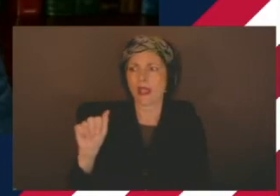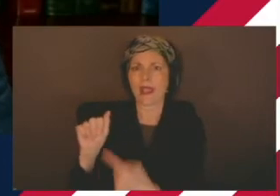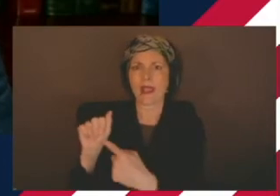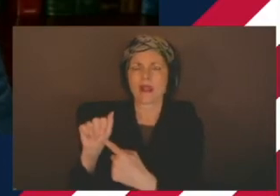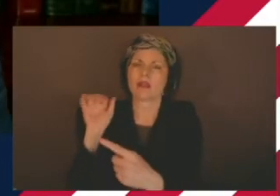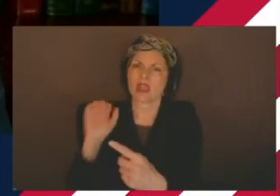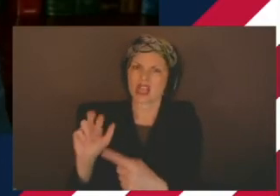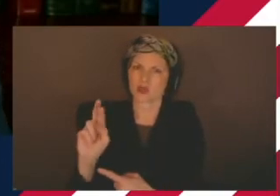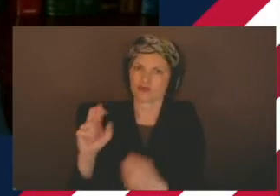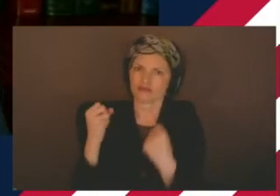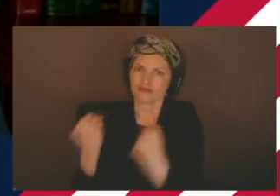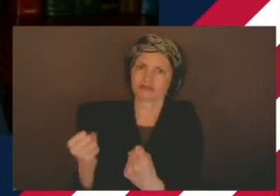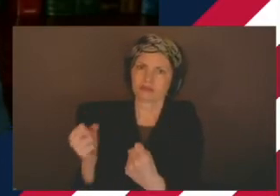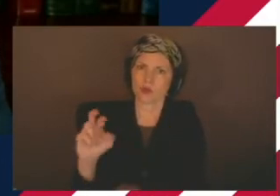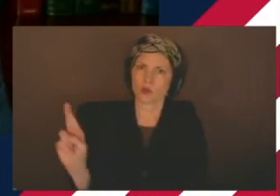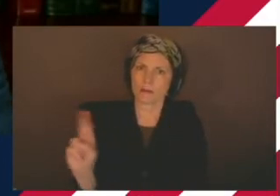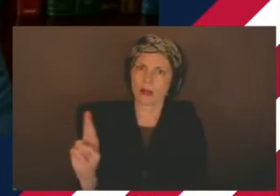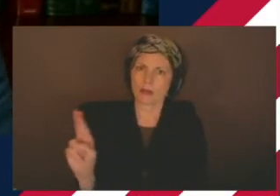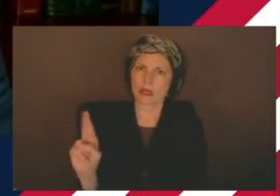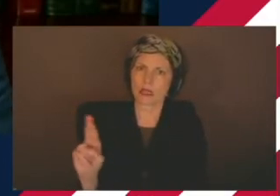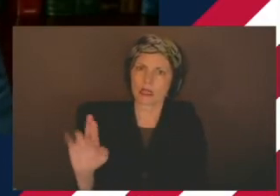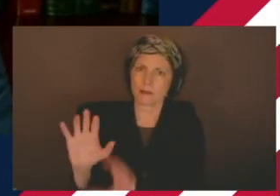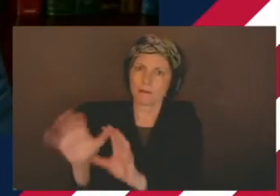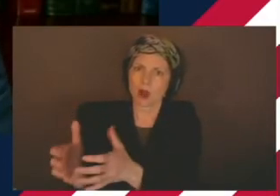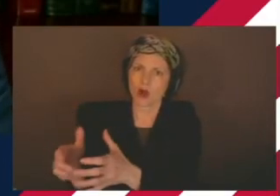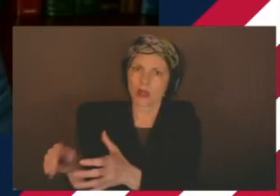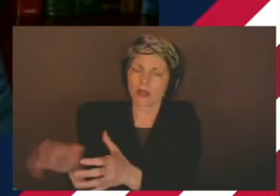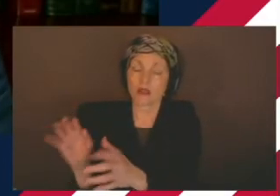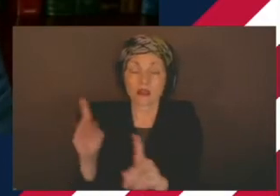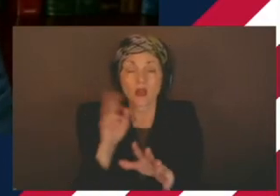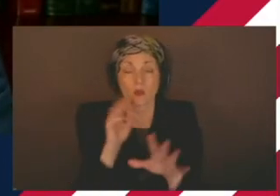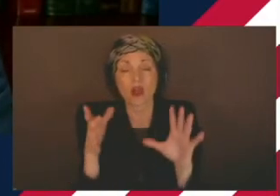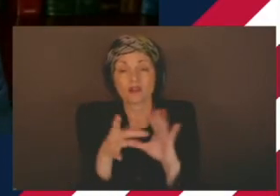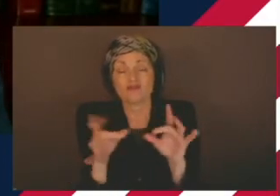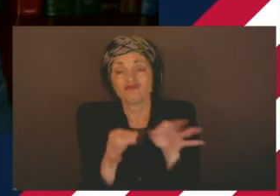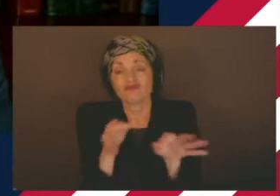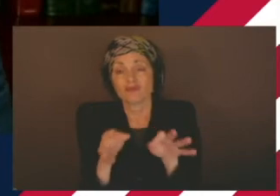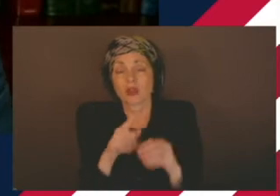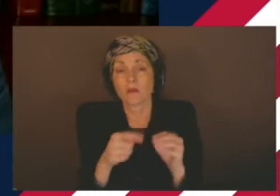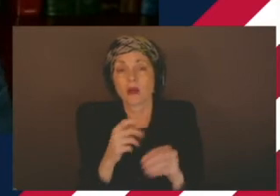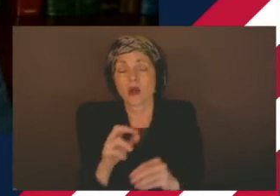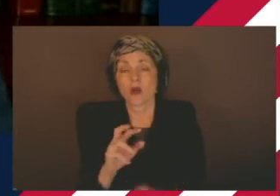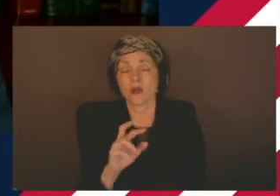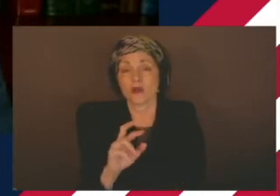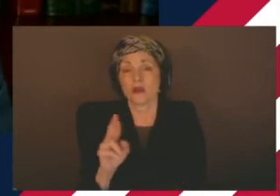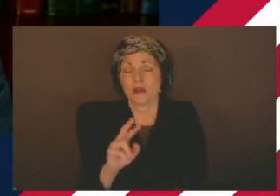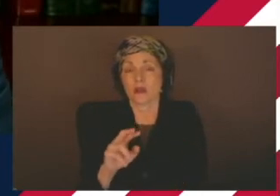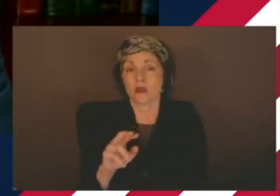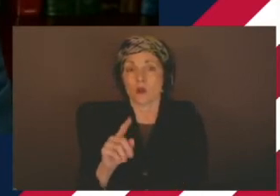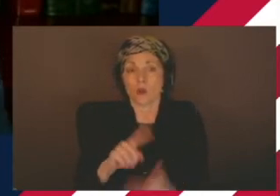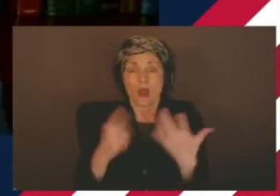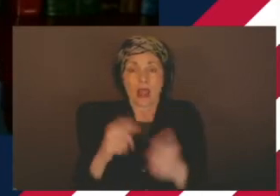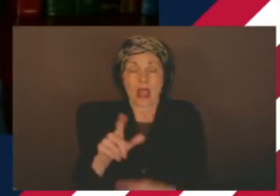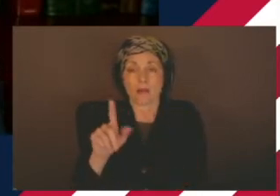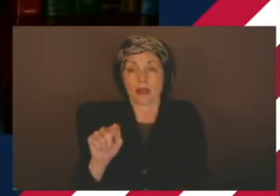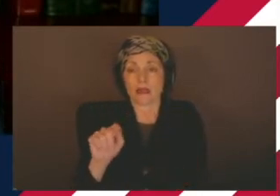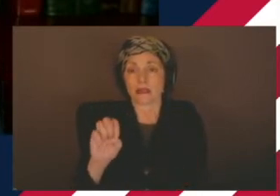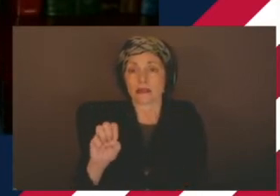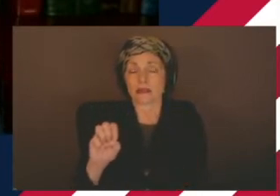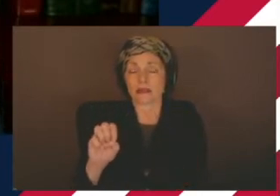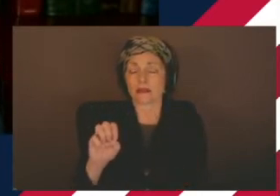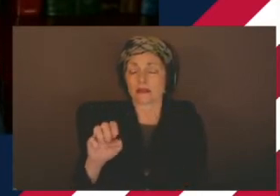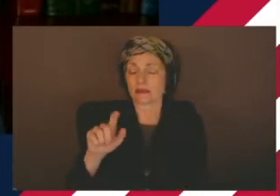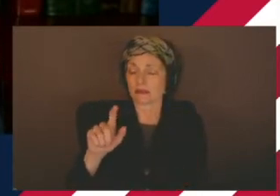And, you know, I'll tell you, the mobilization in Tallahassee that year was historic. So when it comes